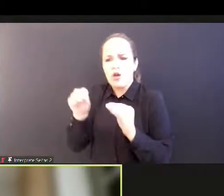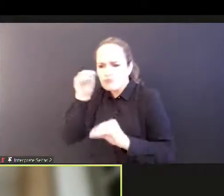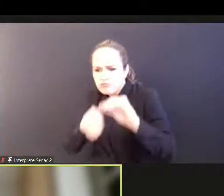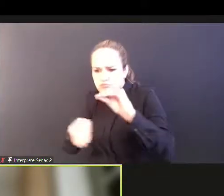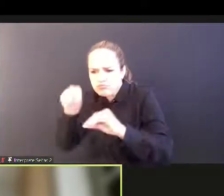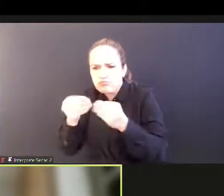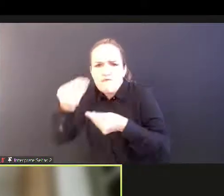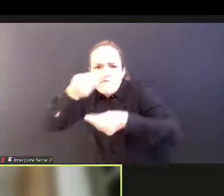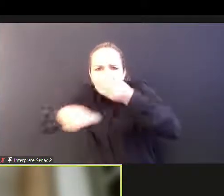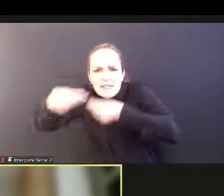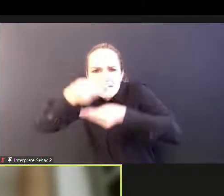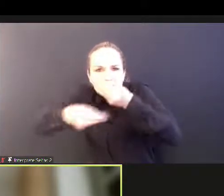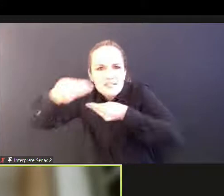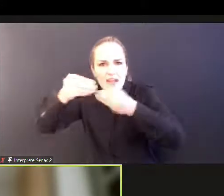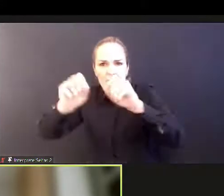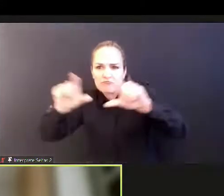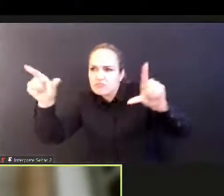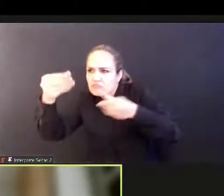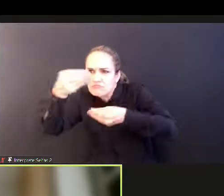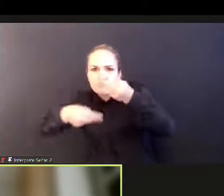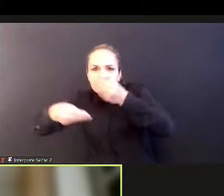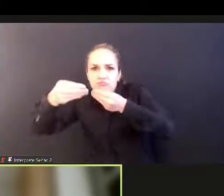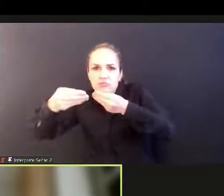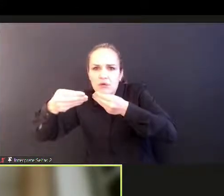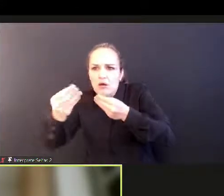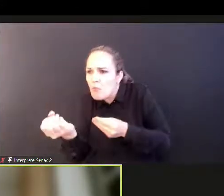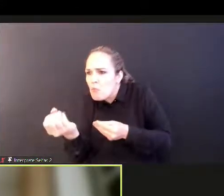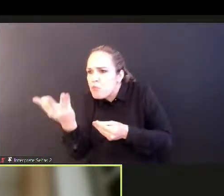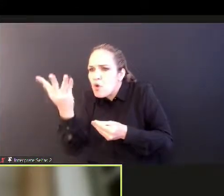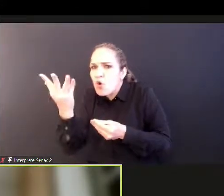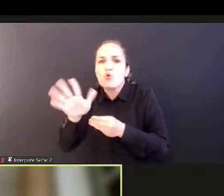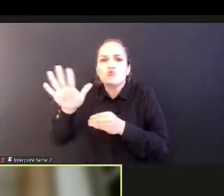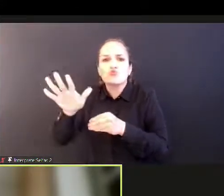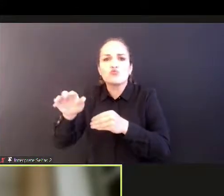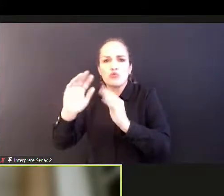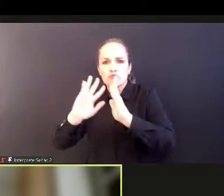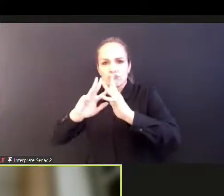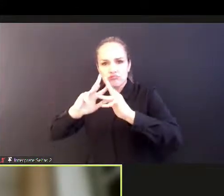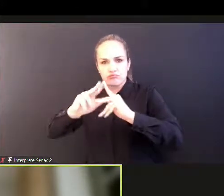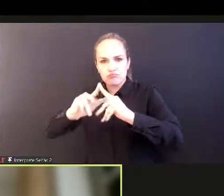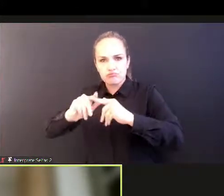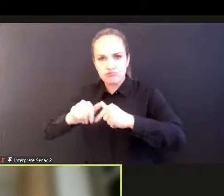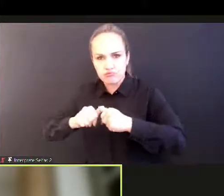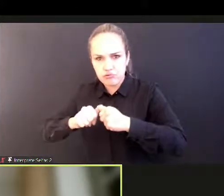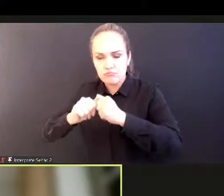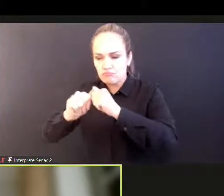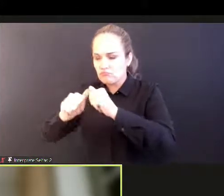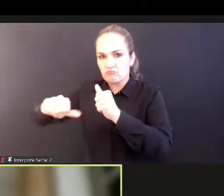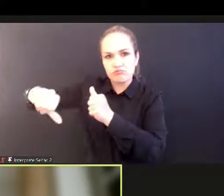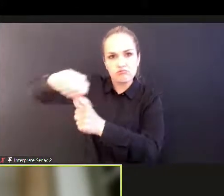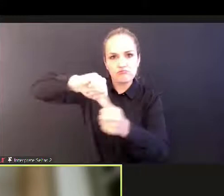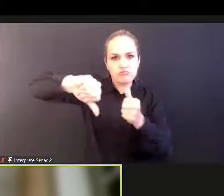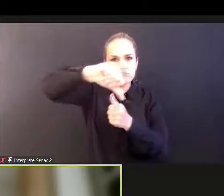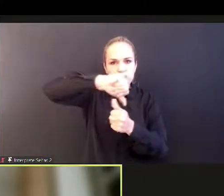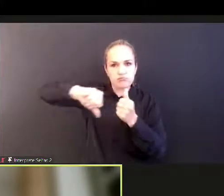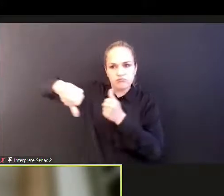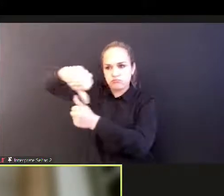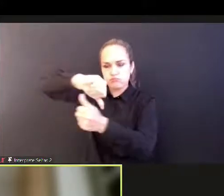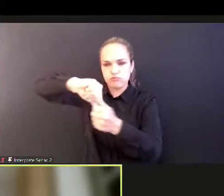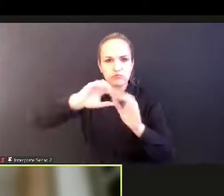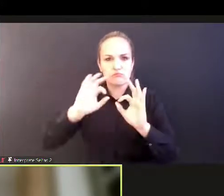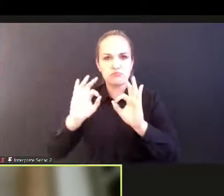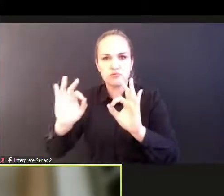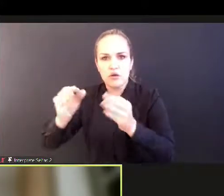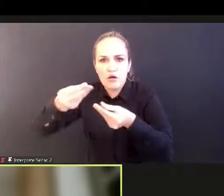emerging areas like AI and automation. There's also a clear shift towards startup-based exports in areas like edutech